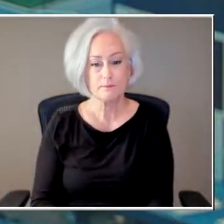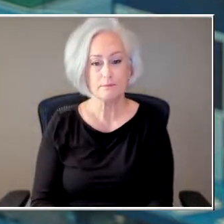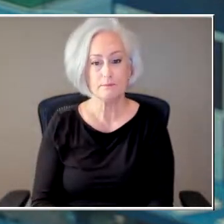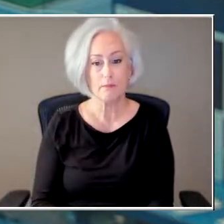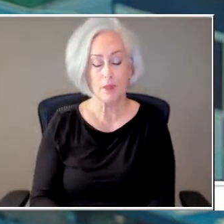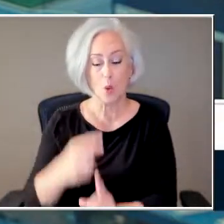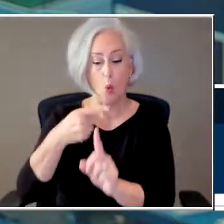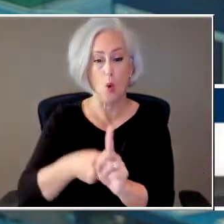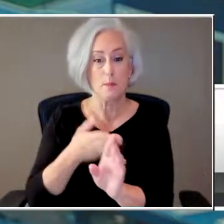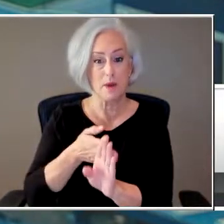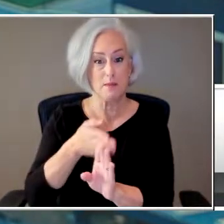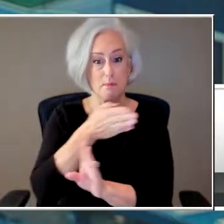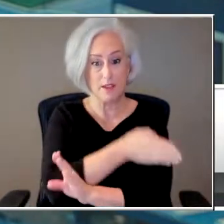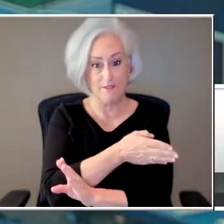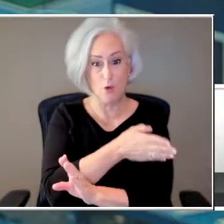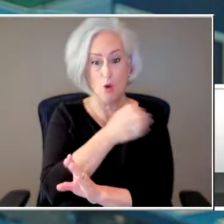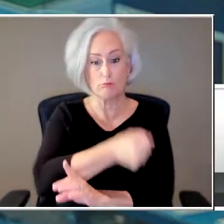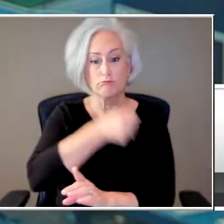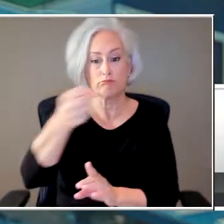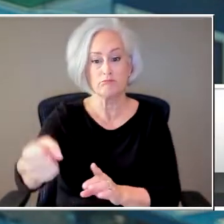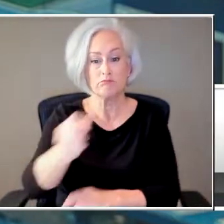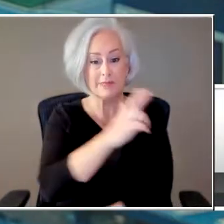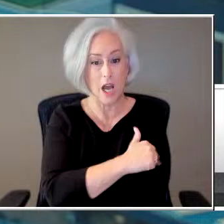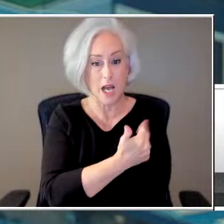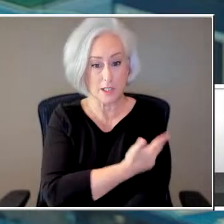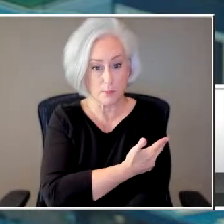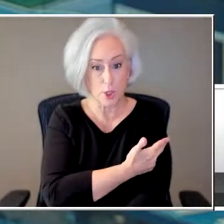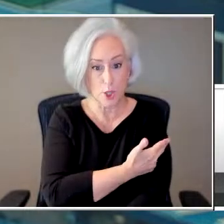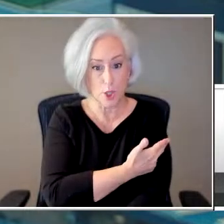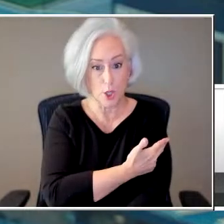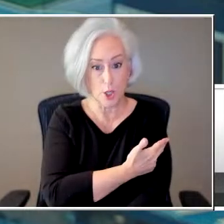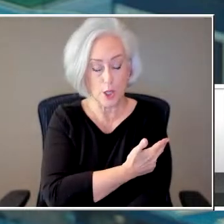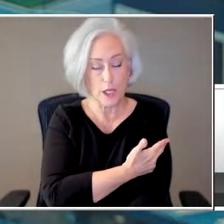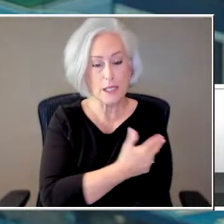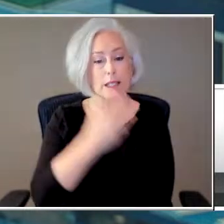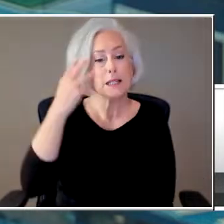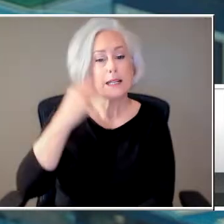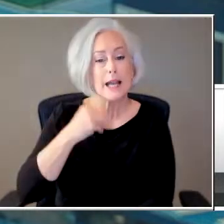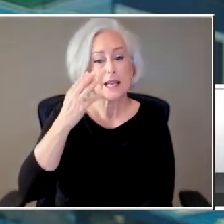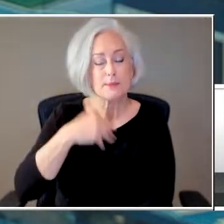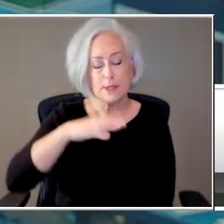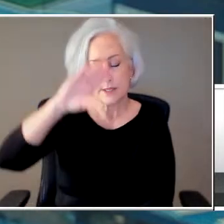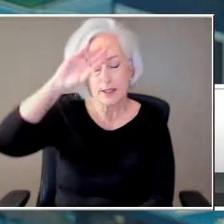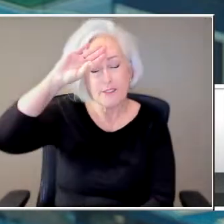before I was admitted to the hospital, I was just having, fevers,